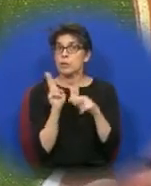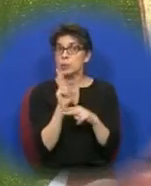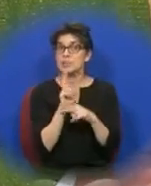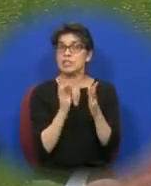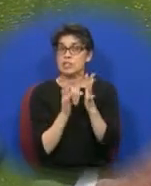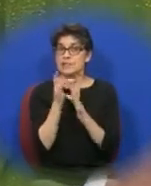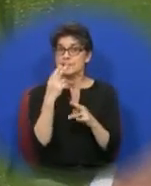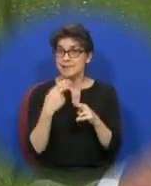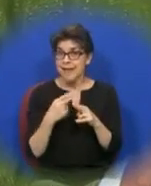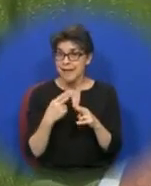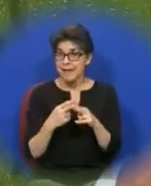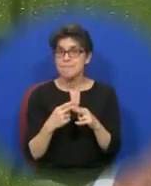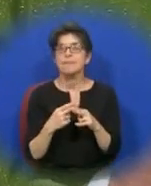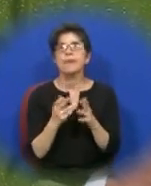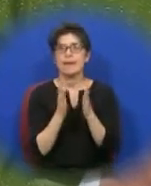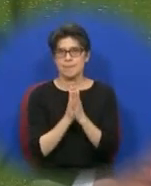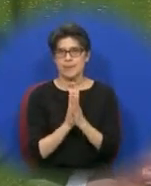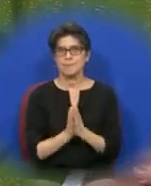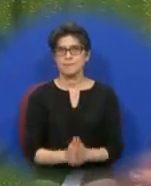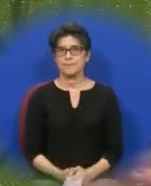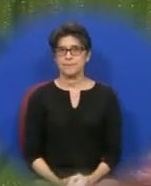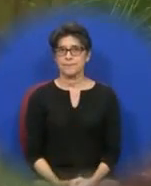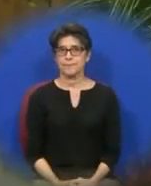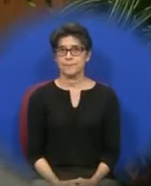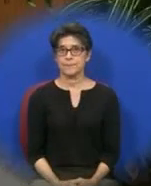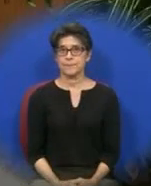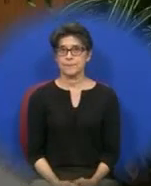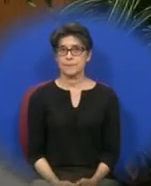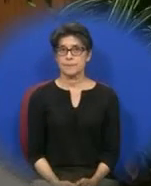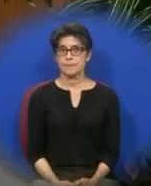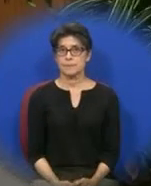Savior. Amen.